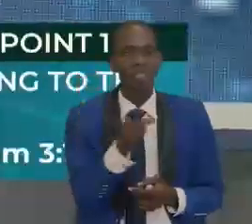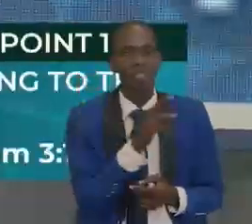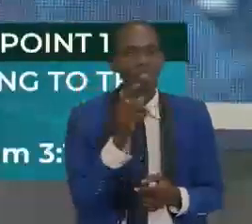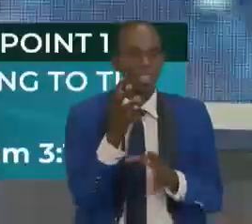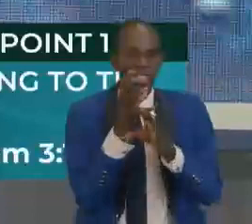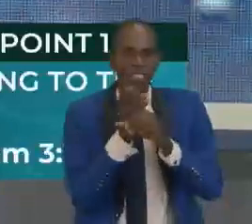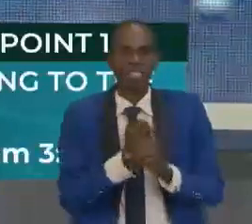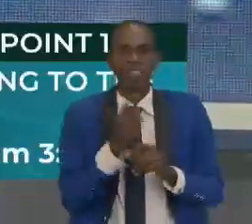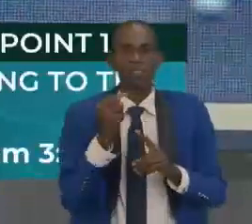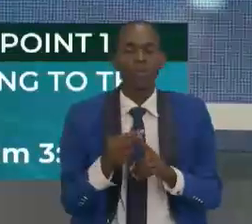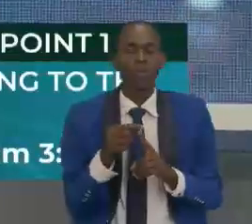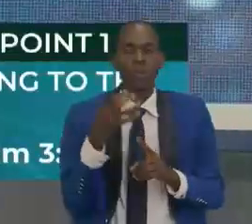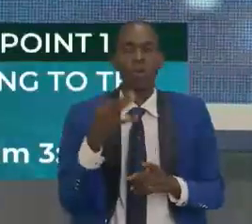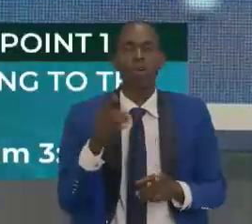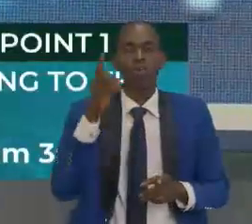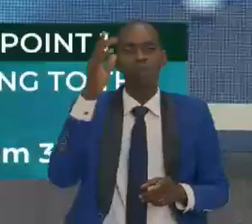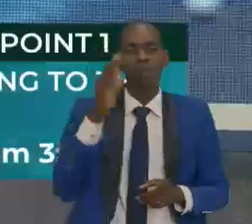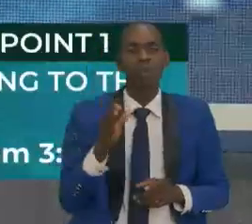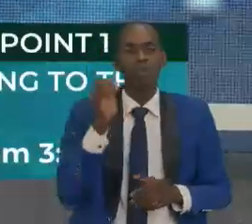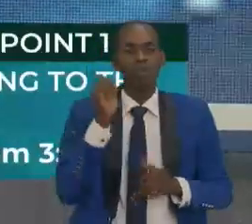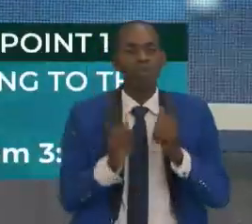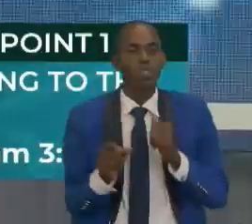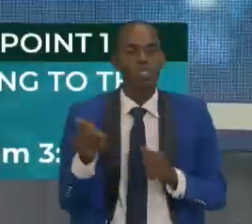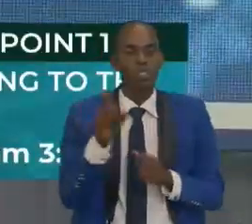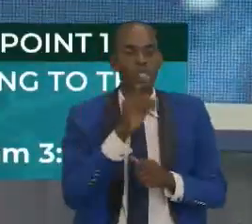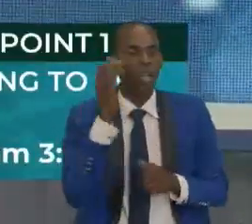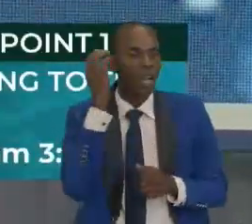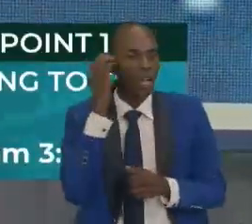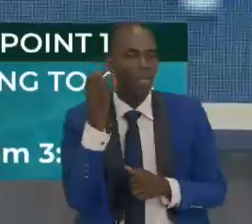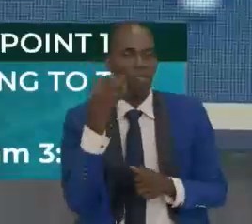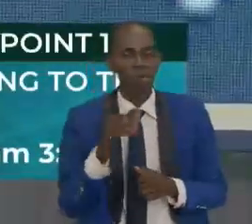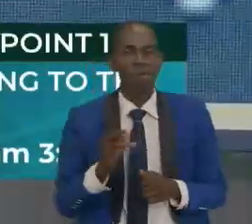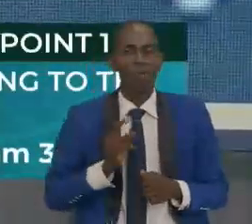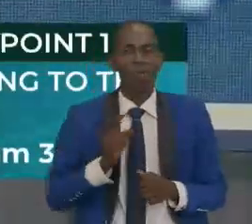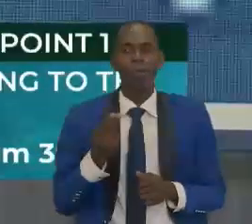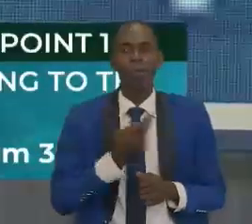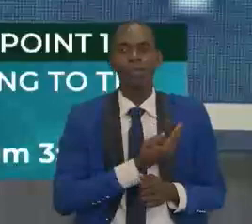Because when ye received the word of God which ye heard of us,